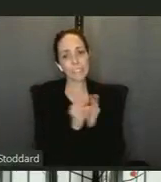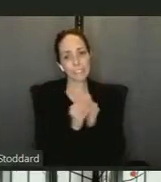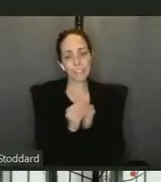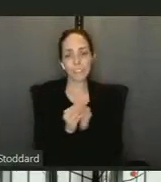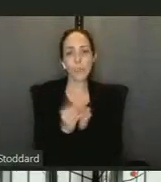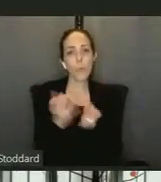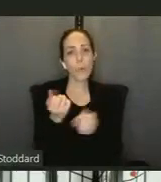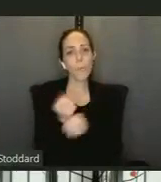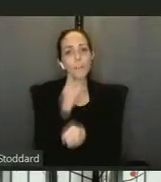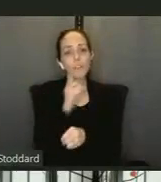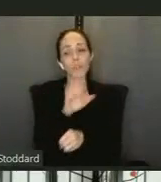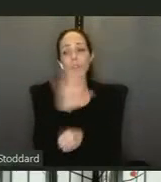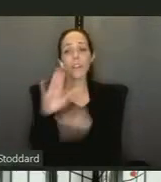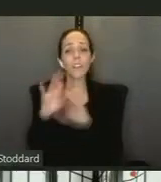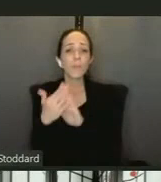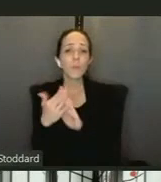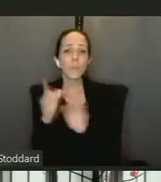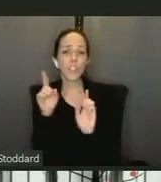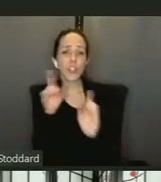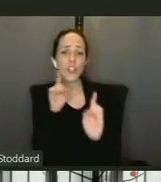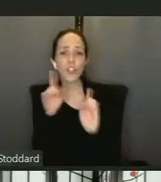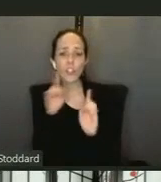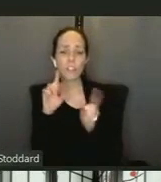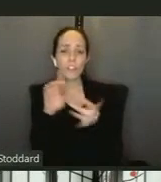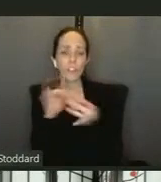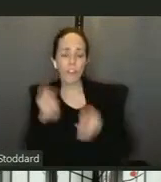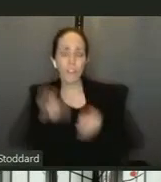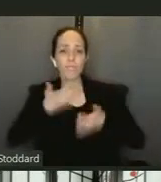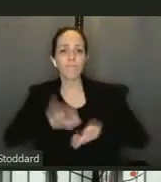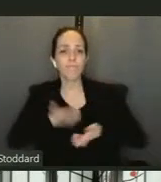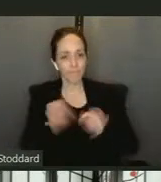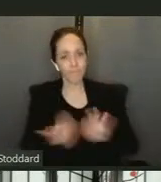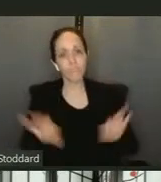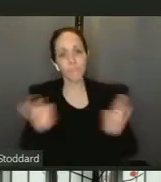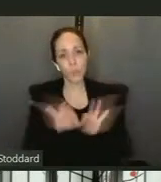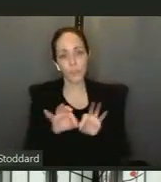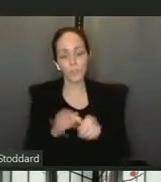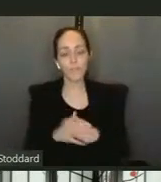remains woven throughout our public health work. Next slide, please.